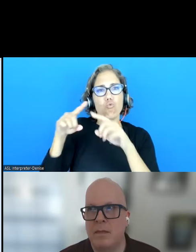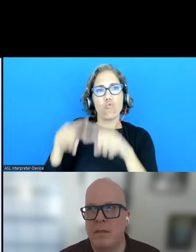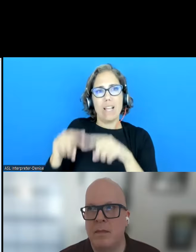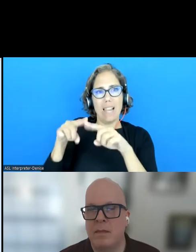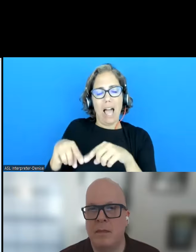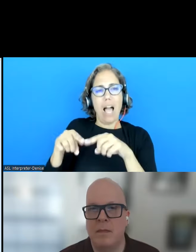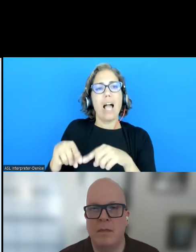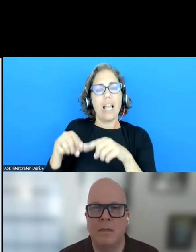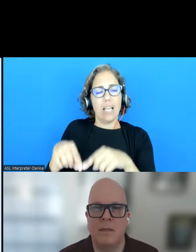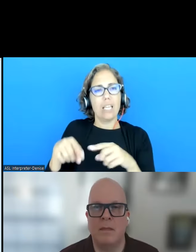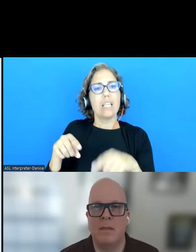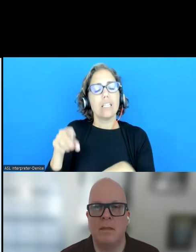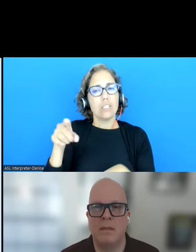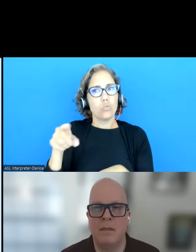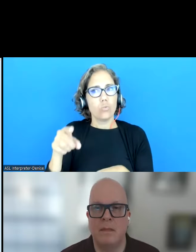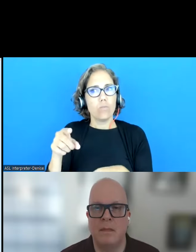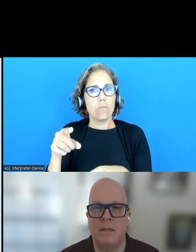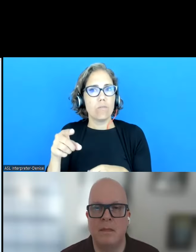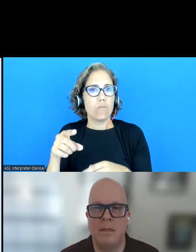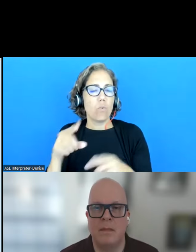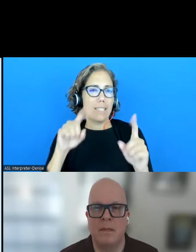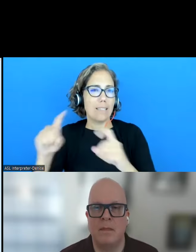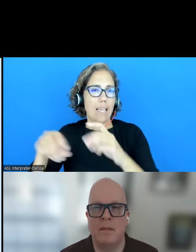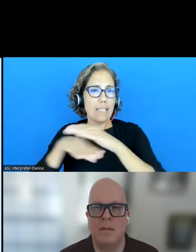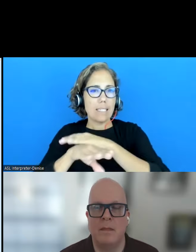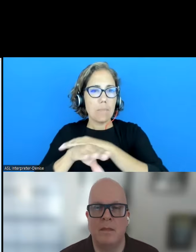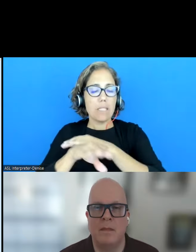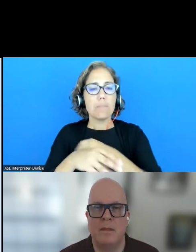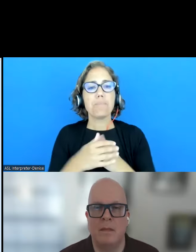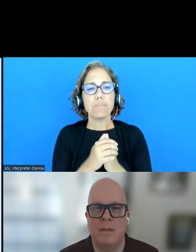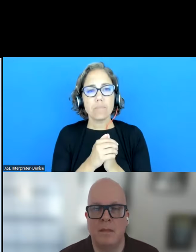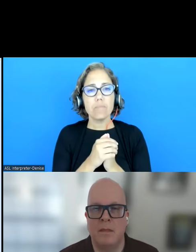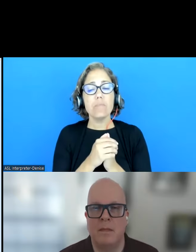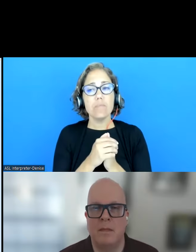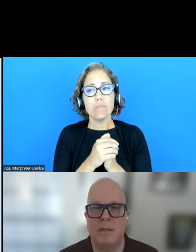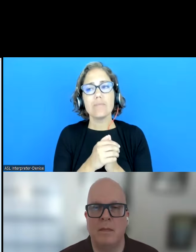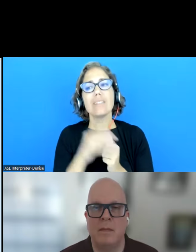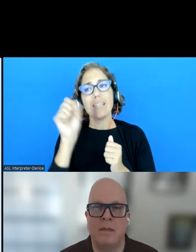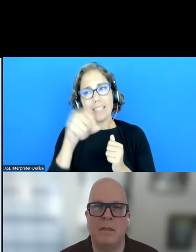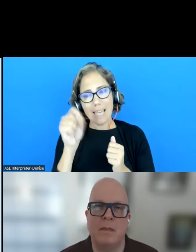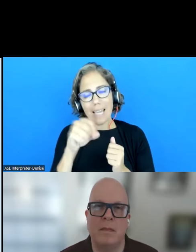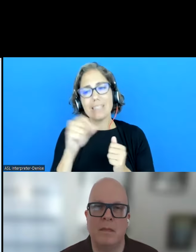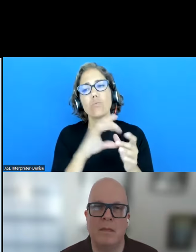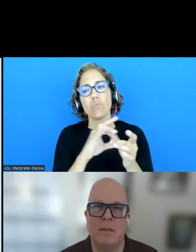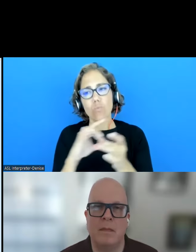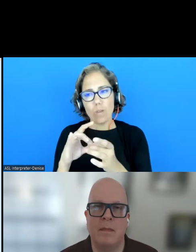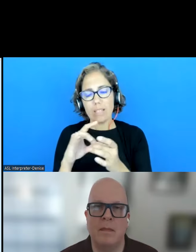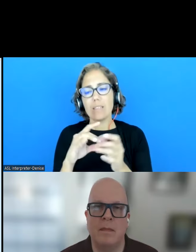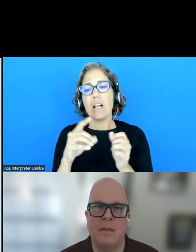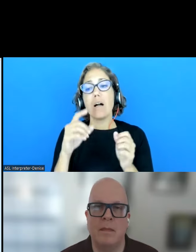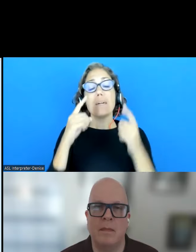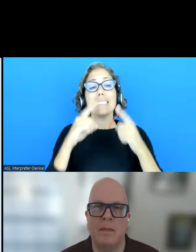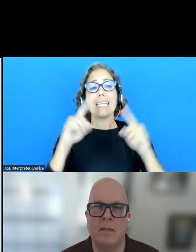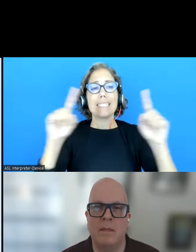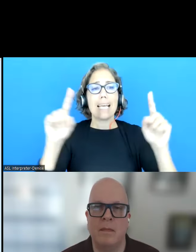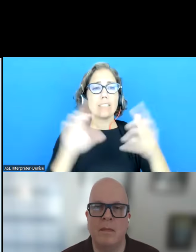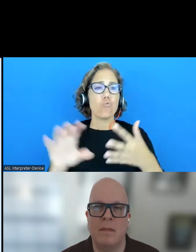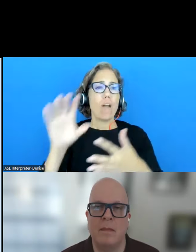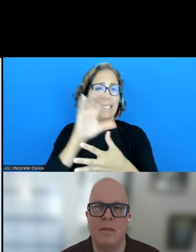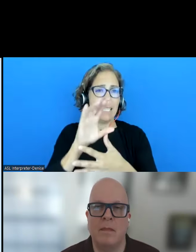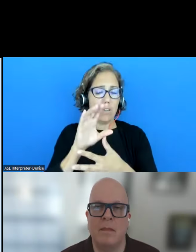accessibility. The reality is that it is definitely relevant, but the majority of the success criteria of the Web